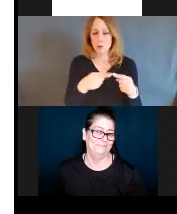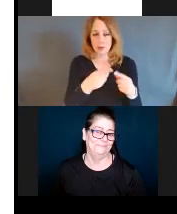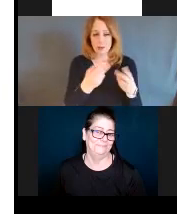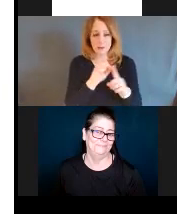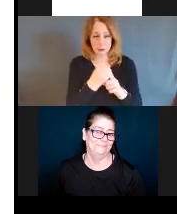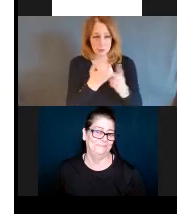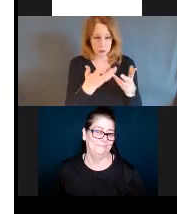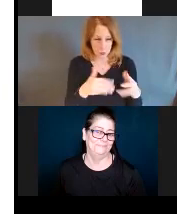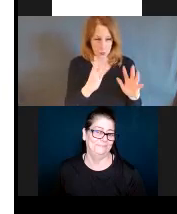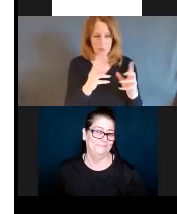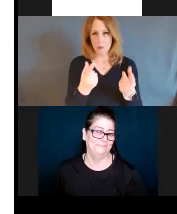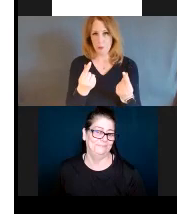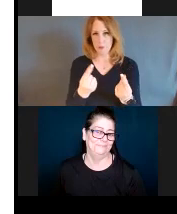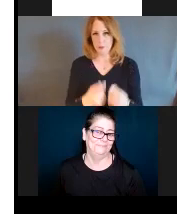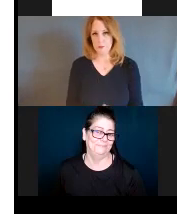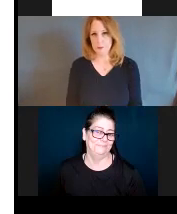over.